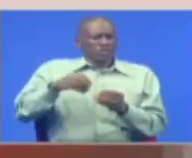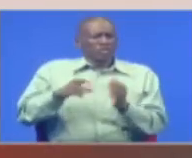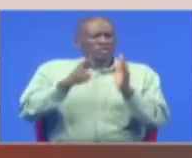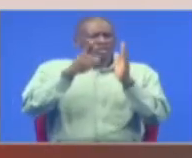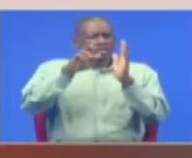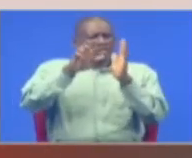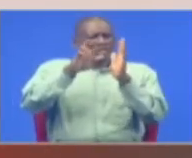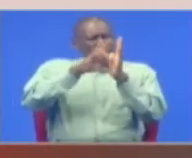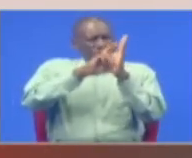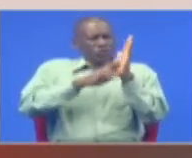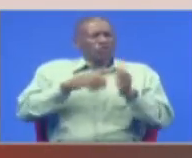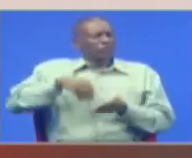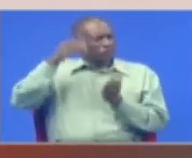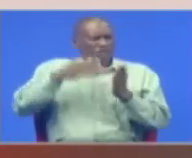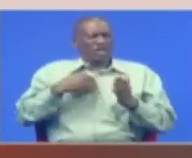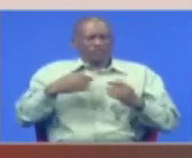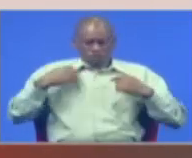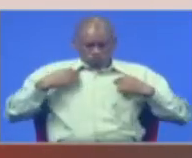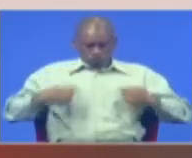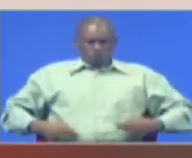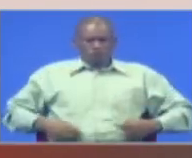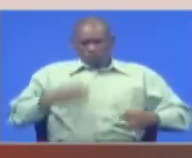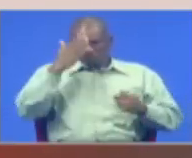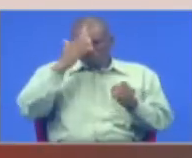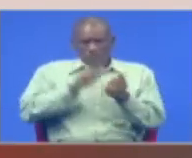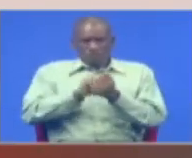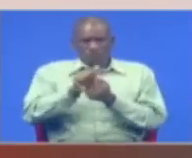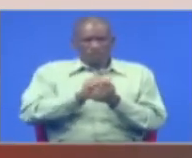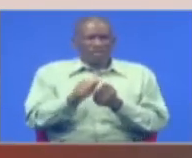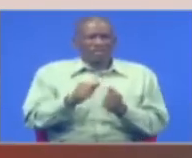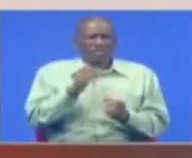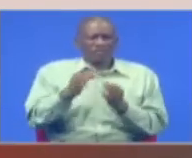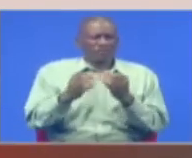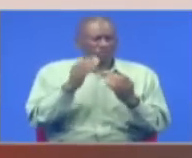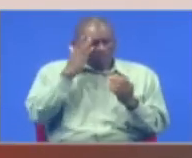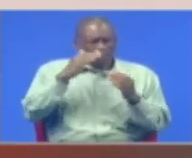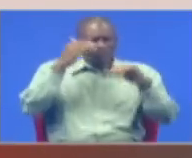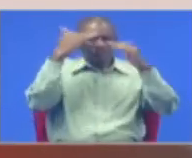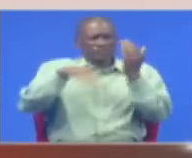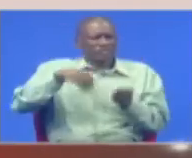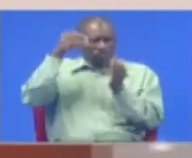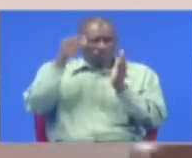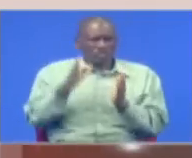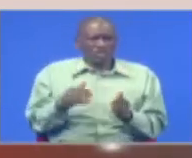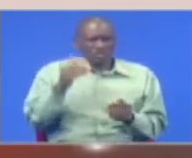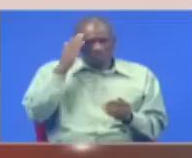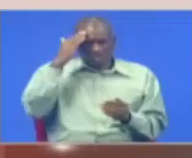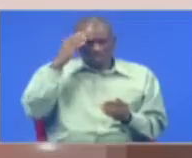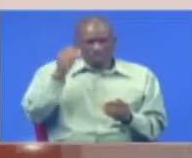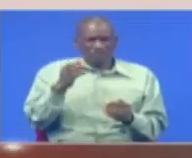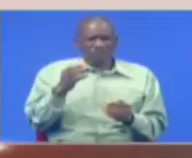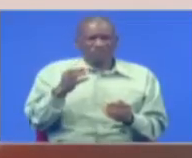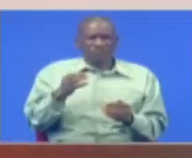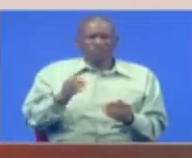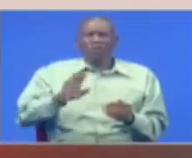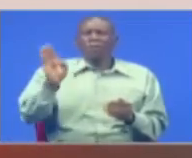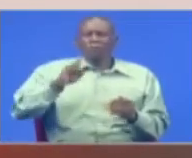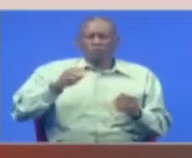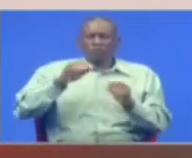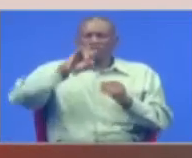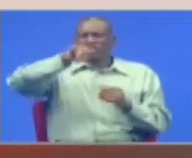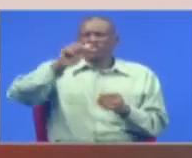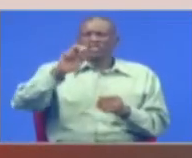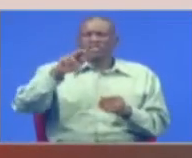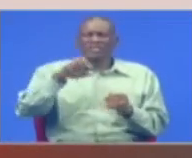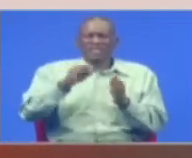Friday. And I'm just wondering whether, you know, when you think of a university student, you know, you're thinking of blue jeans and t-shirts. I mean,